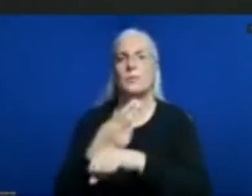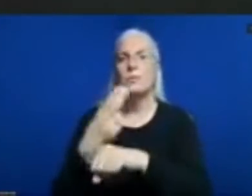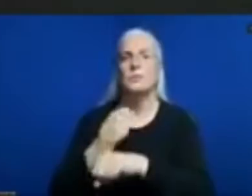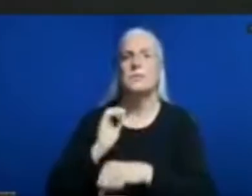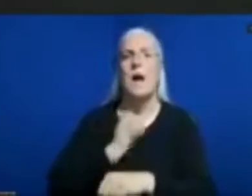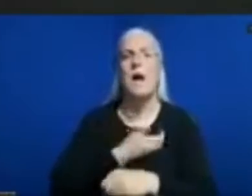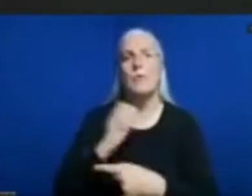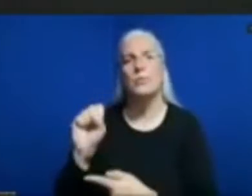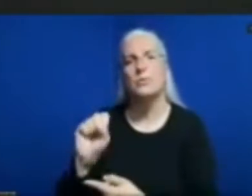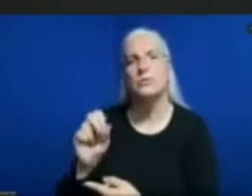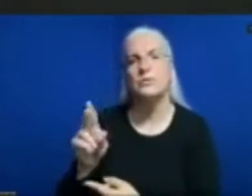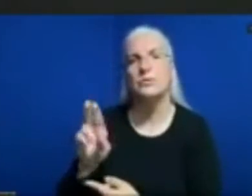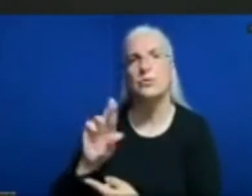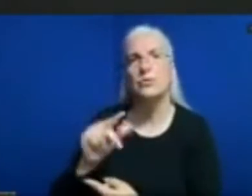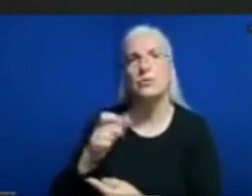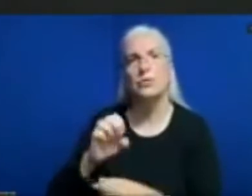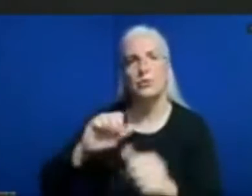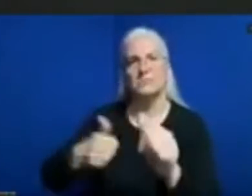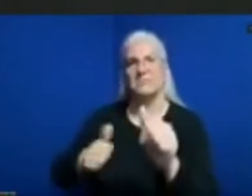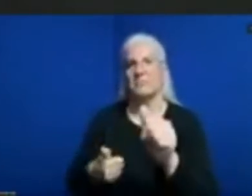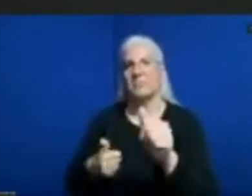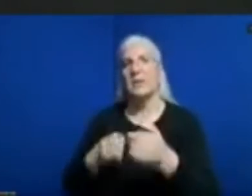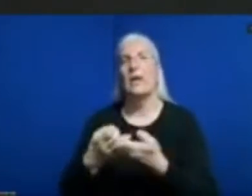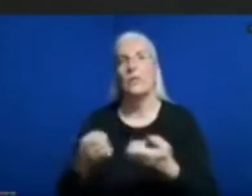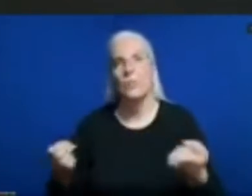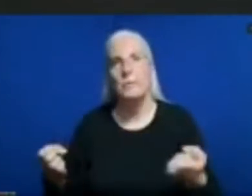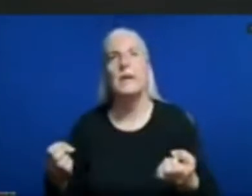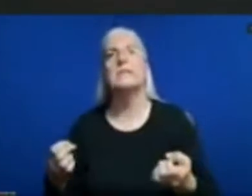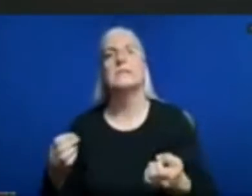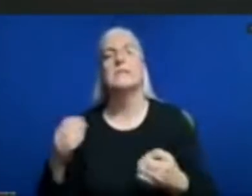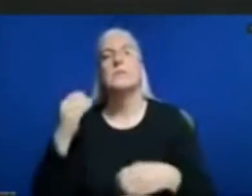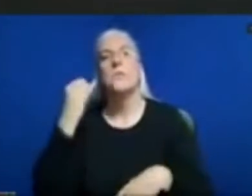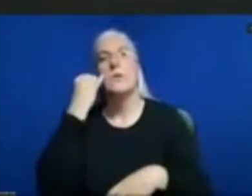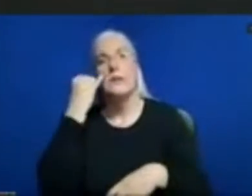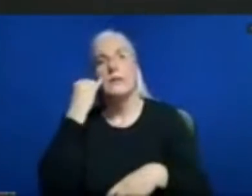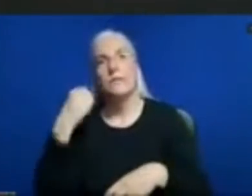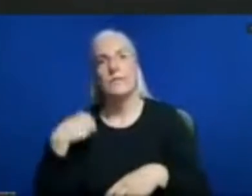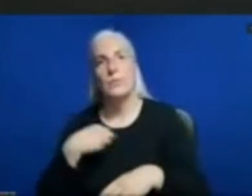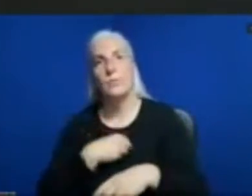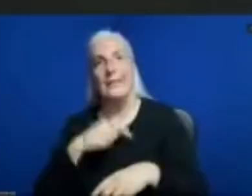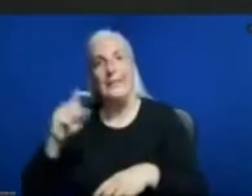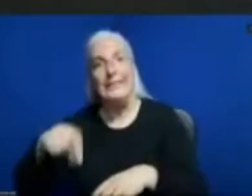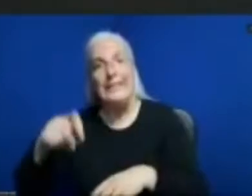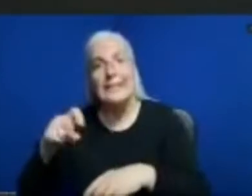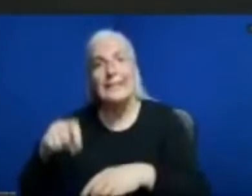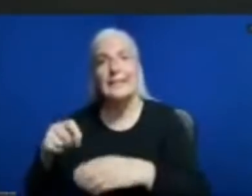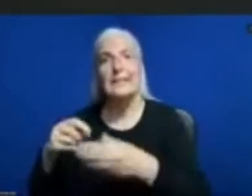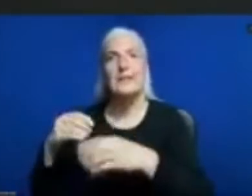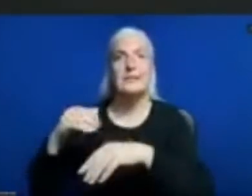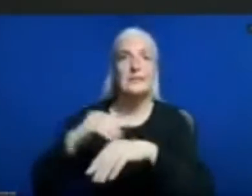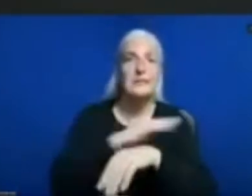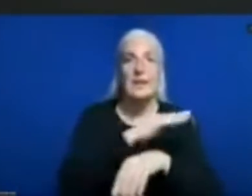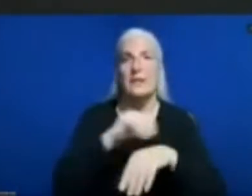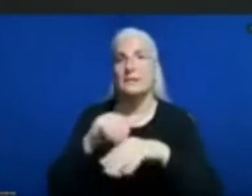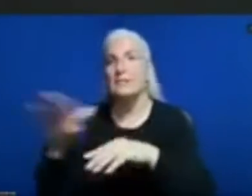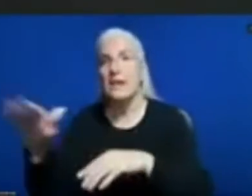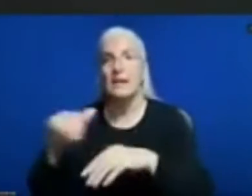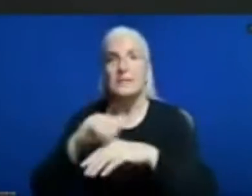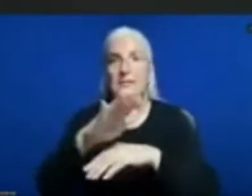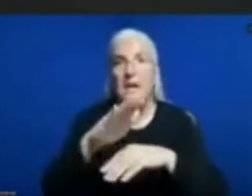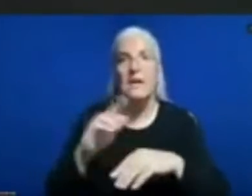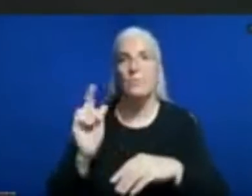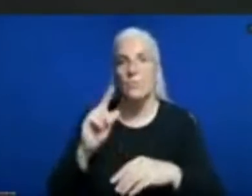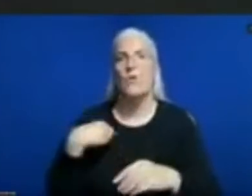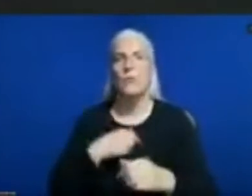more threats to critical infrastructure, we are surging our resources from other parts of the fire to help contain